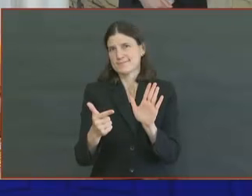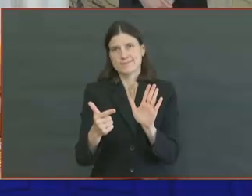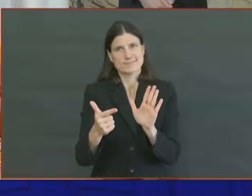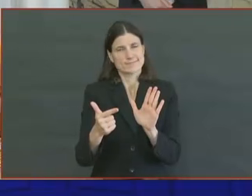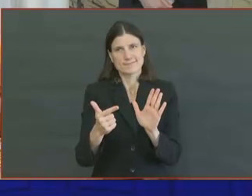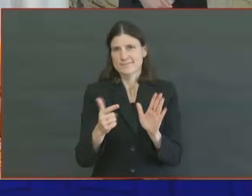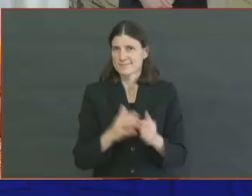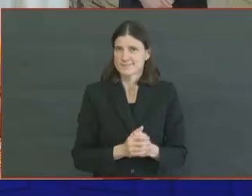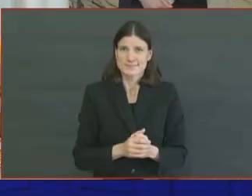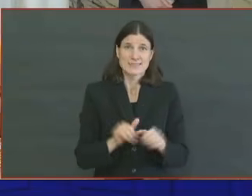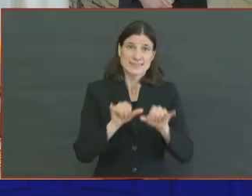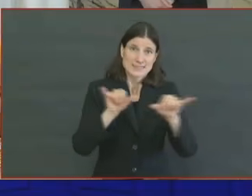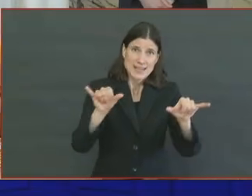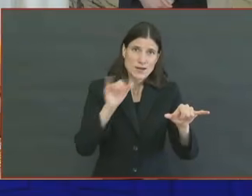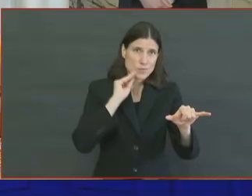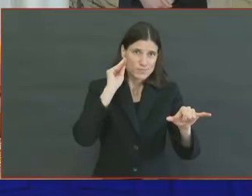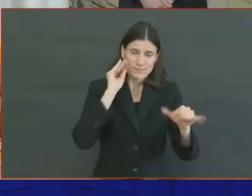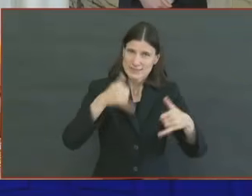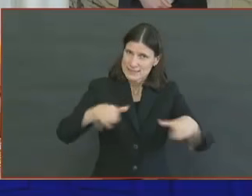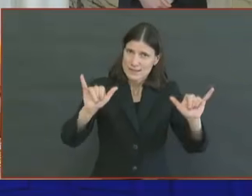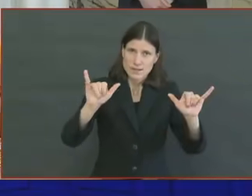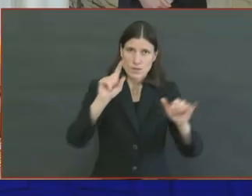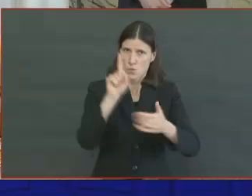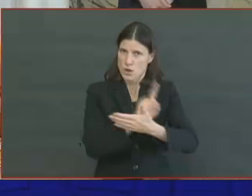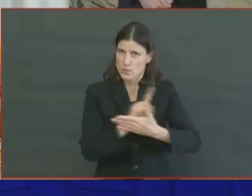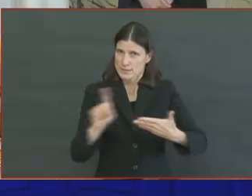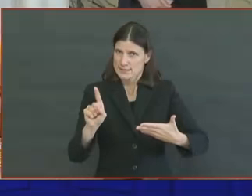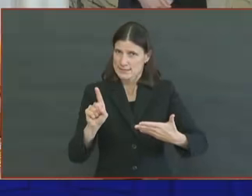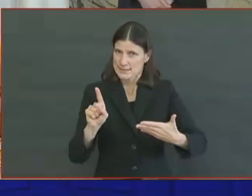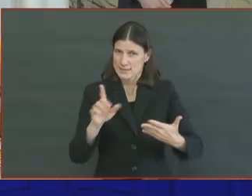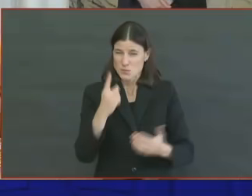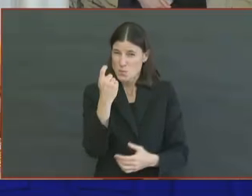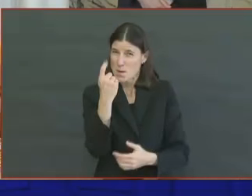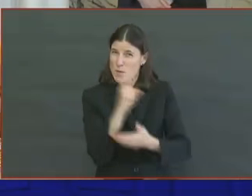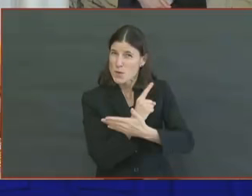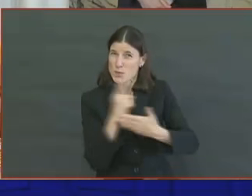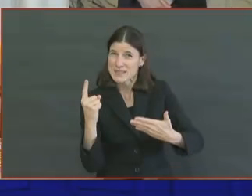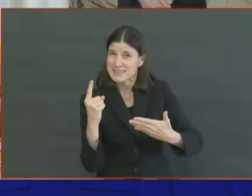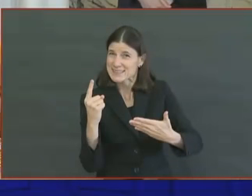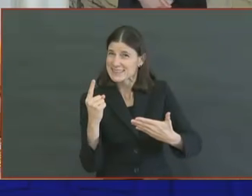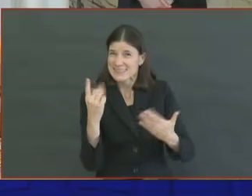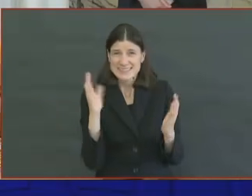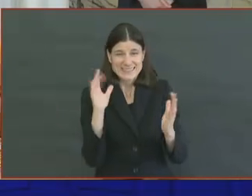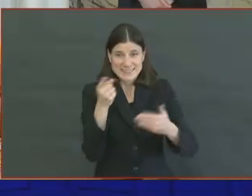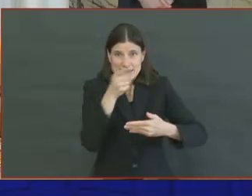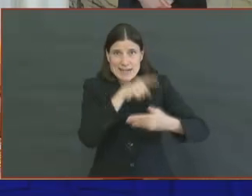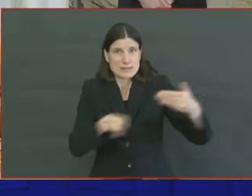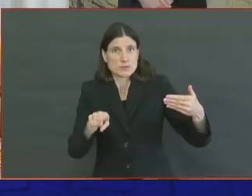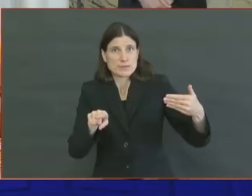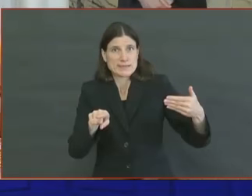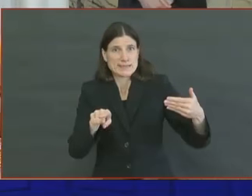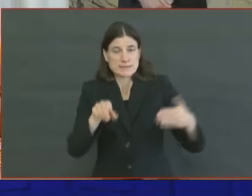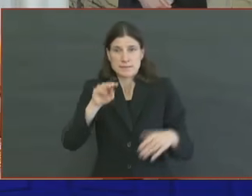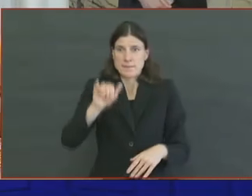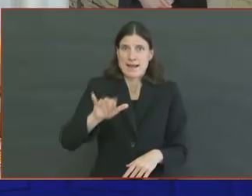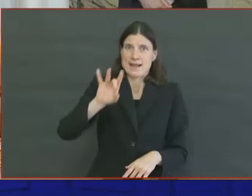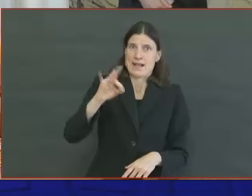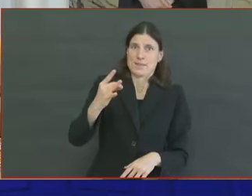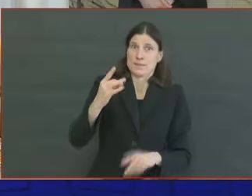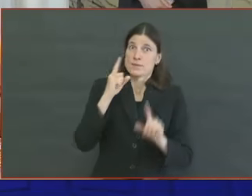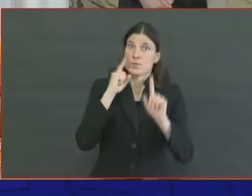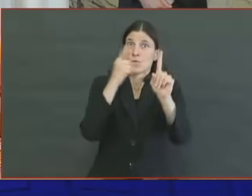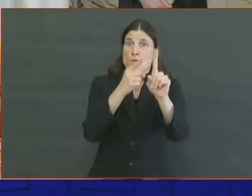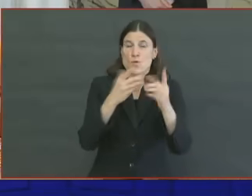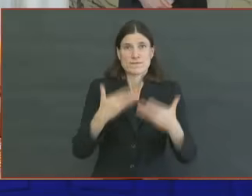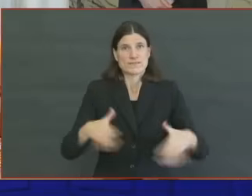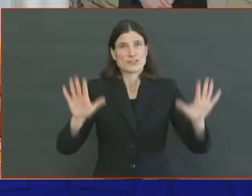sacrifice just a bit longer, it is my hope and intention to be able to lift the stay-at-home order essentially a week